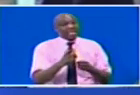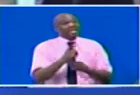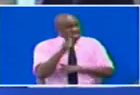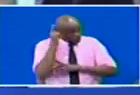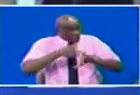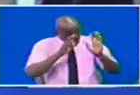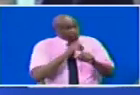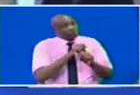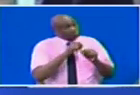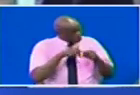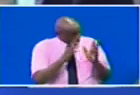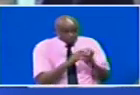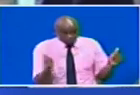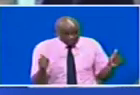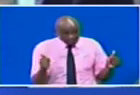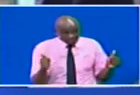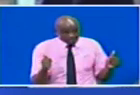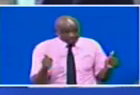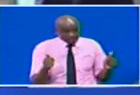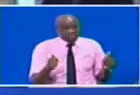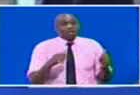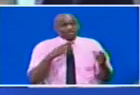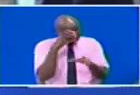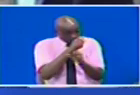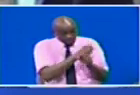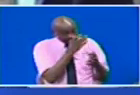place. We continue with the stakeholder,